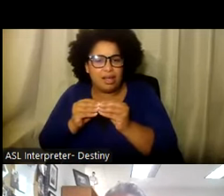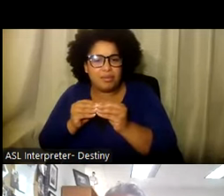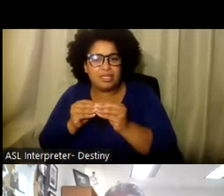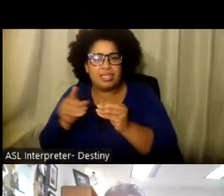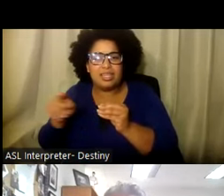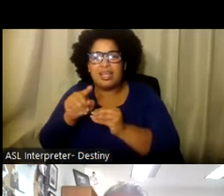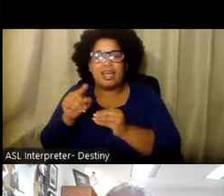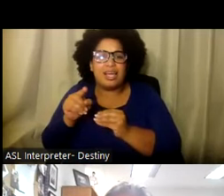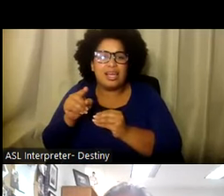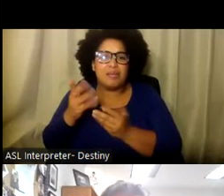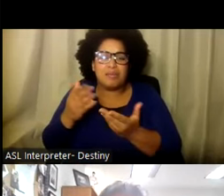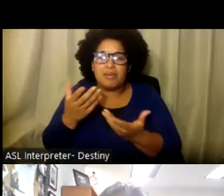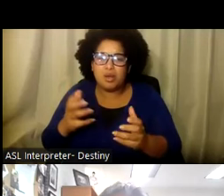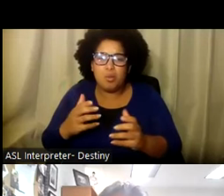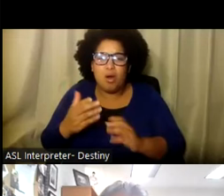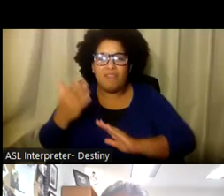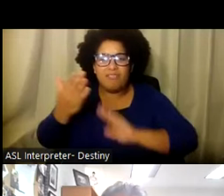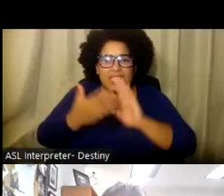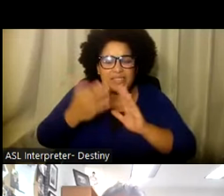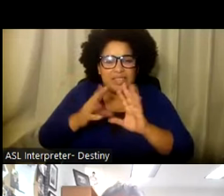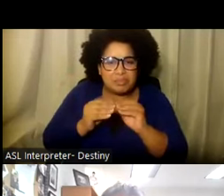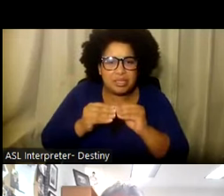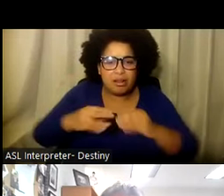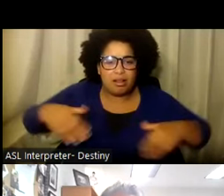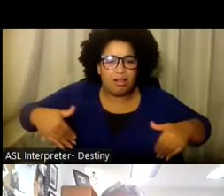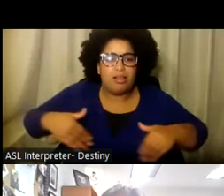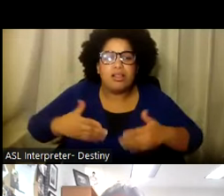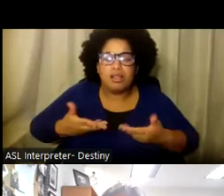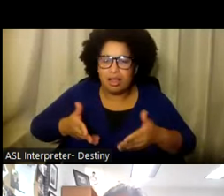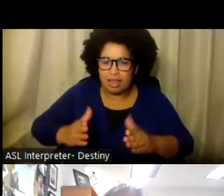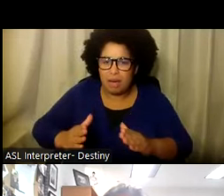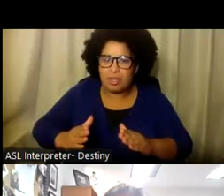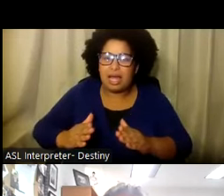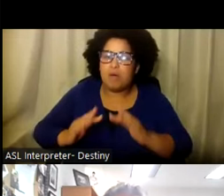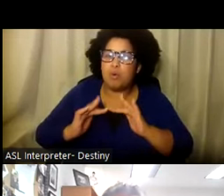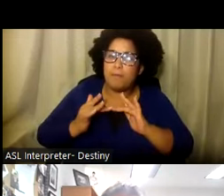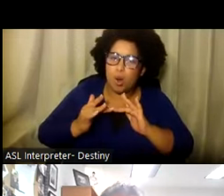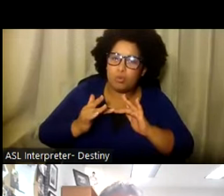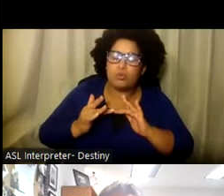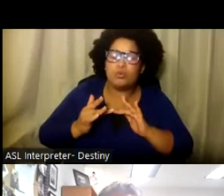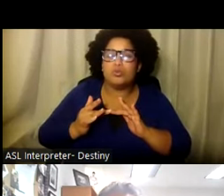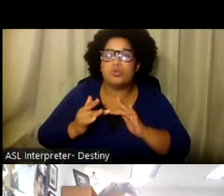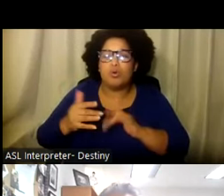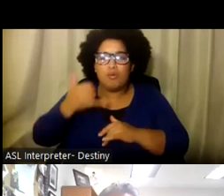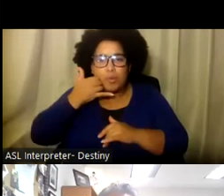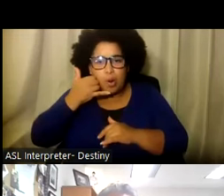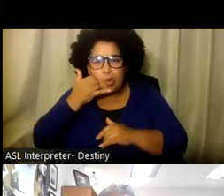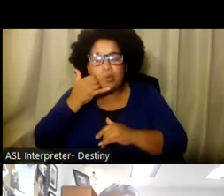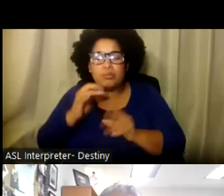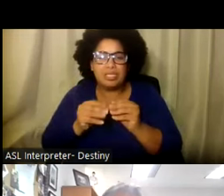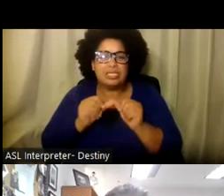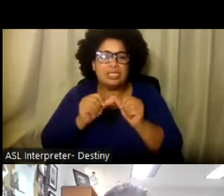to have the face-to-face meetings yet, to give that remote meetings more time to play out. And